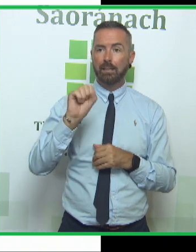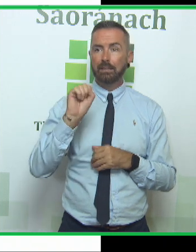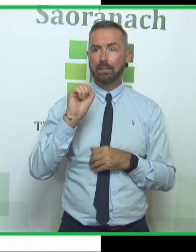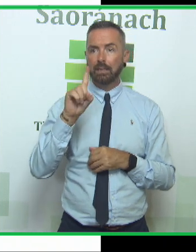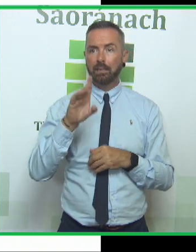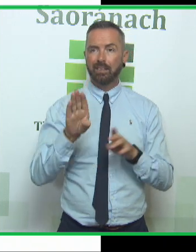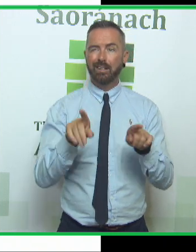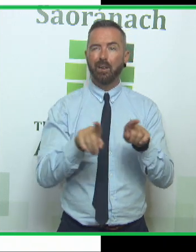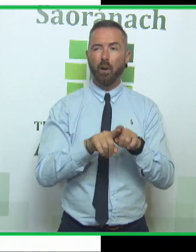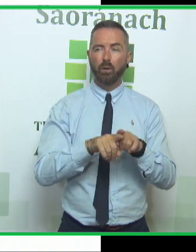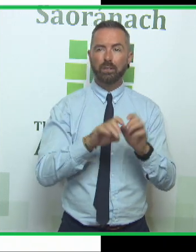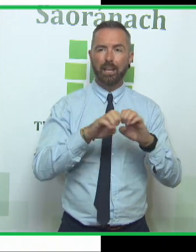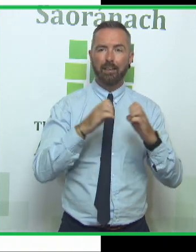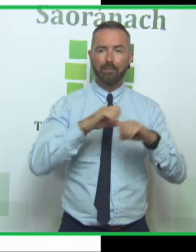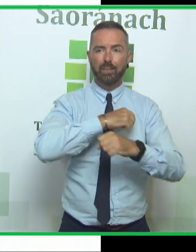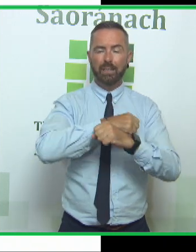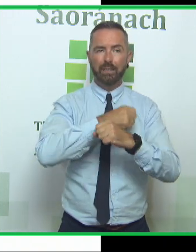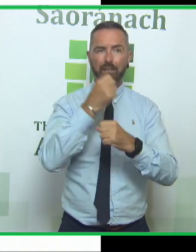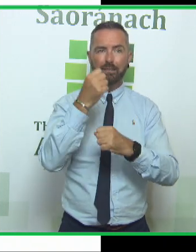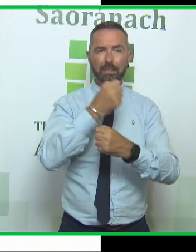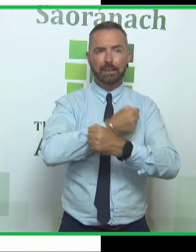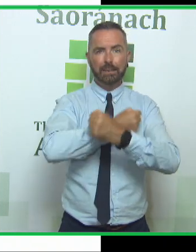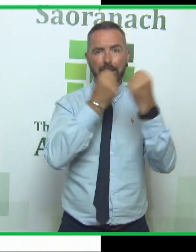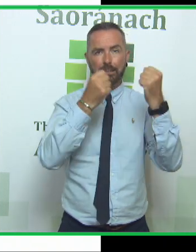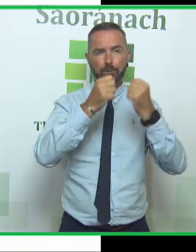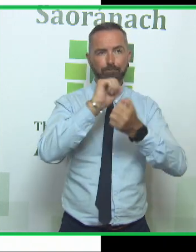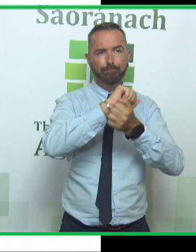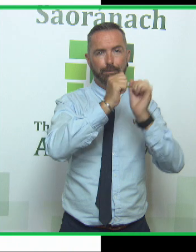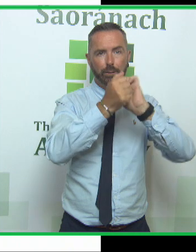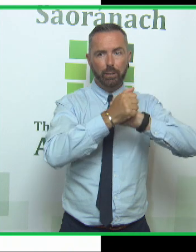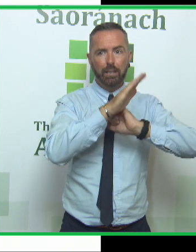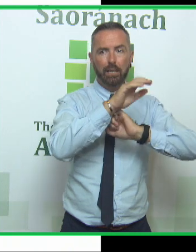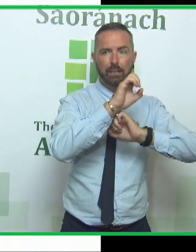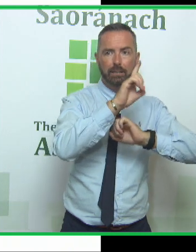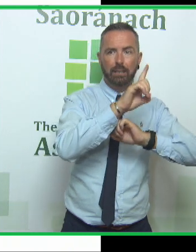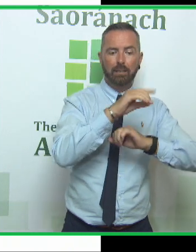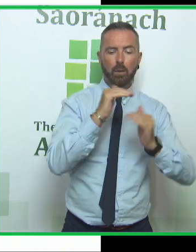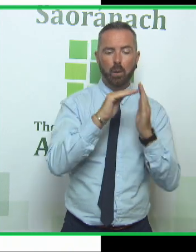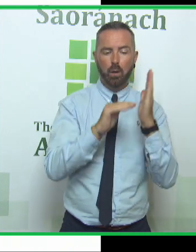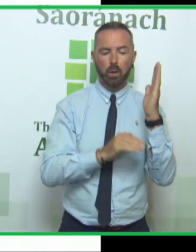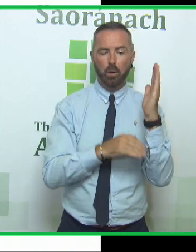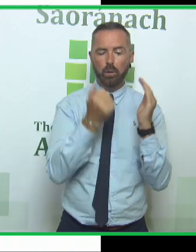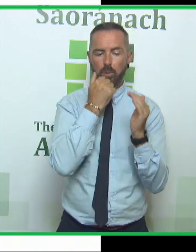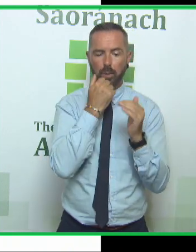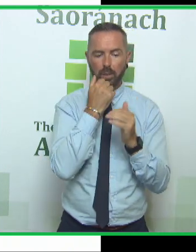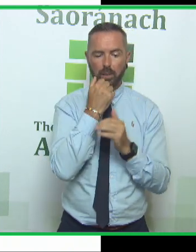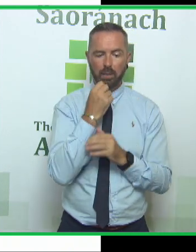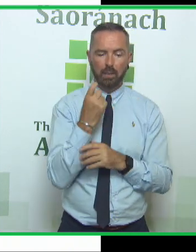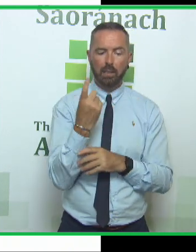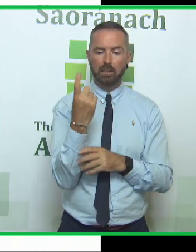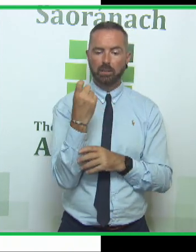seasonal variation here. So, LSD and novel substances, they're lower. Solvents, hazing is still a thing